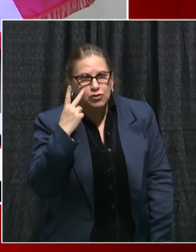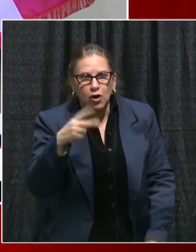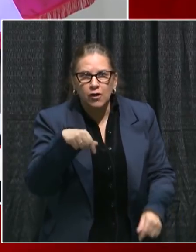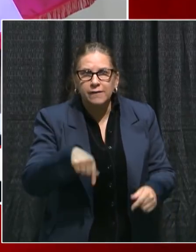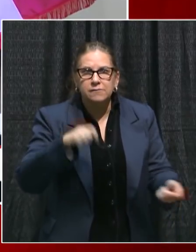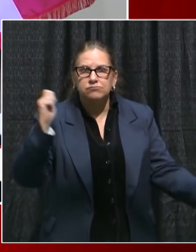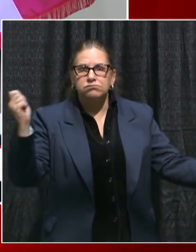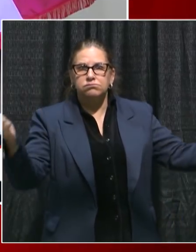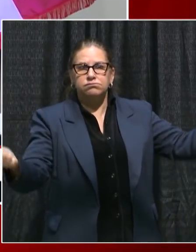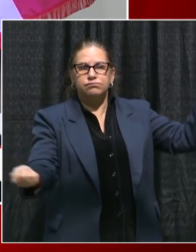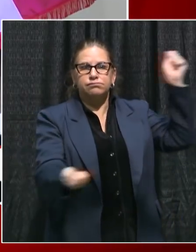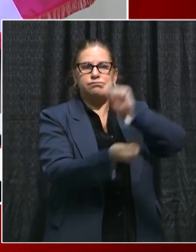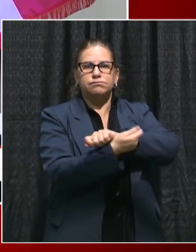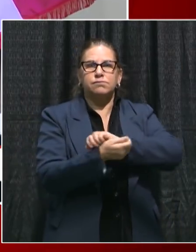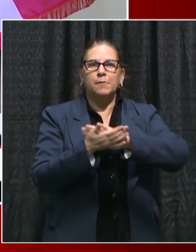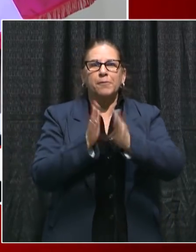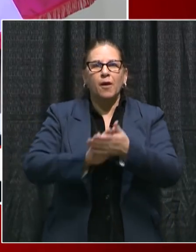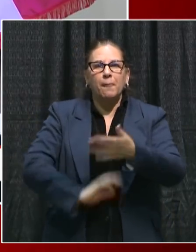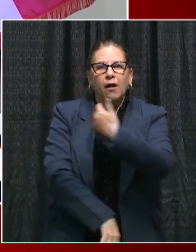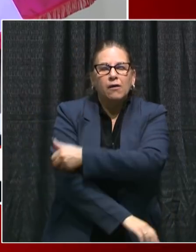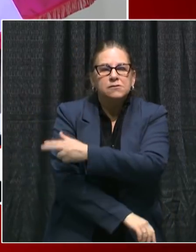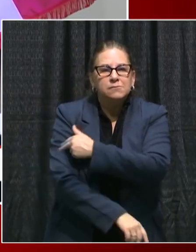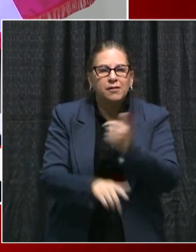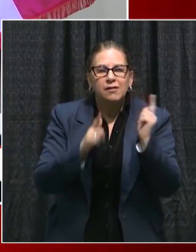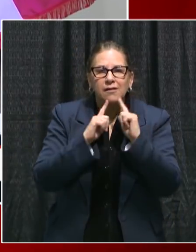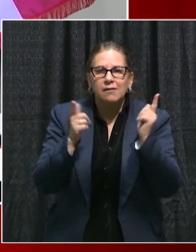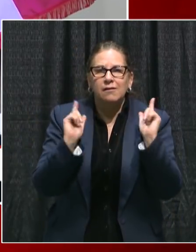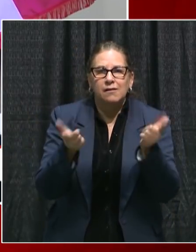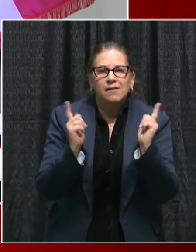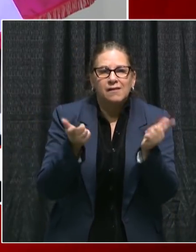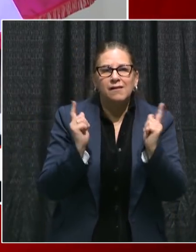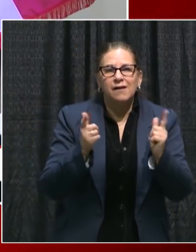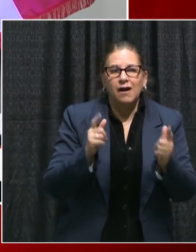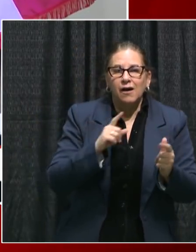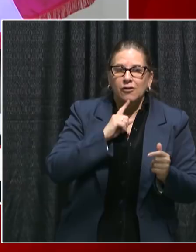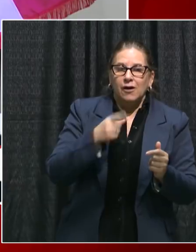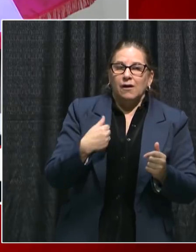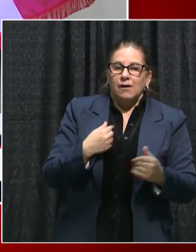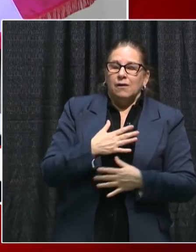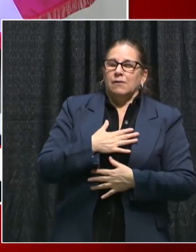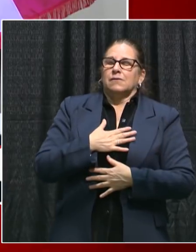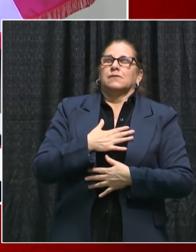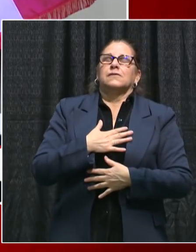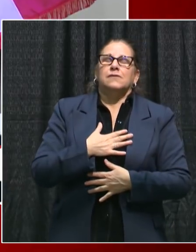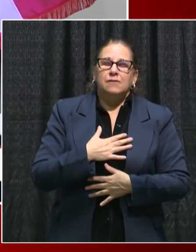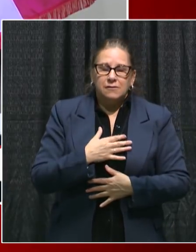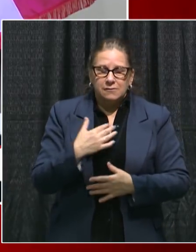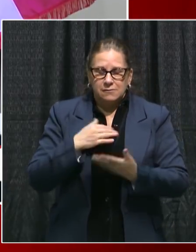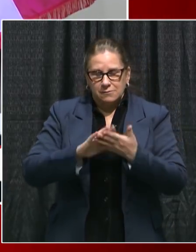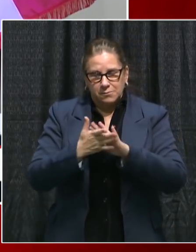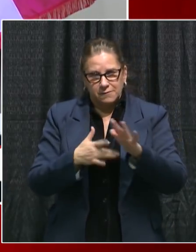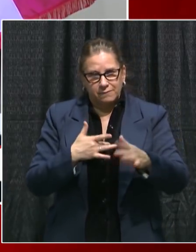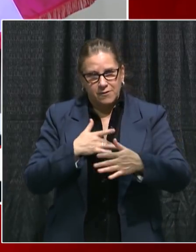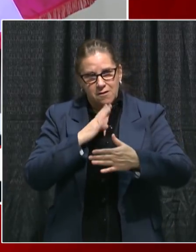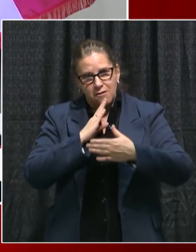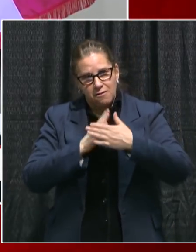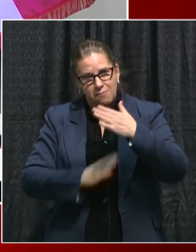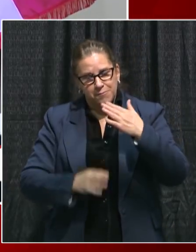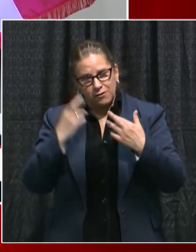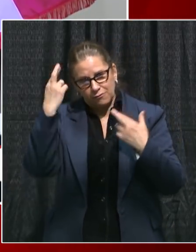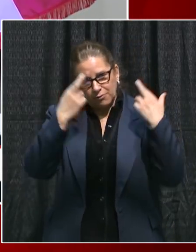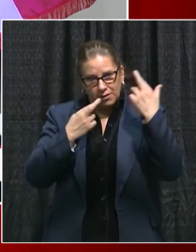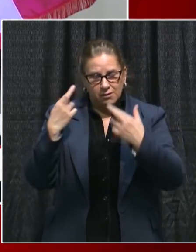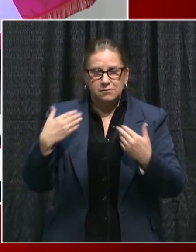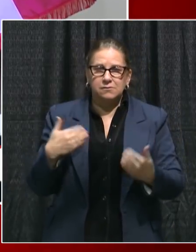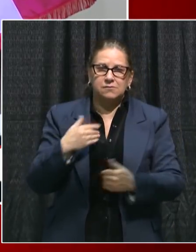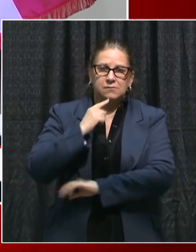Quite humbling to see, but we recognize the criticality and the purpose for that. And so we want to